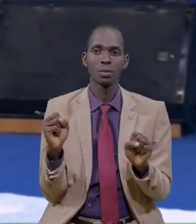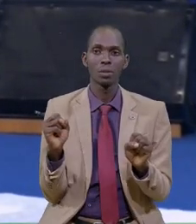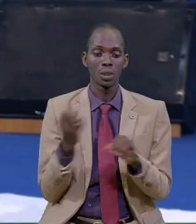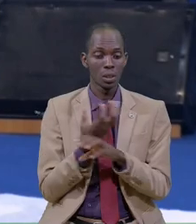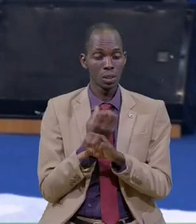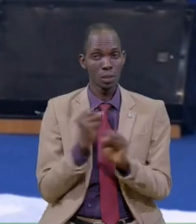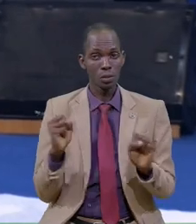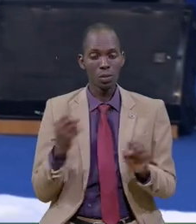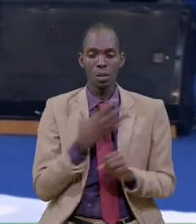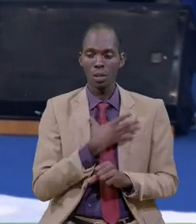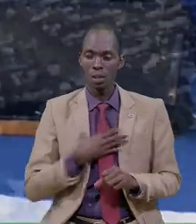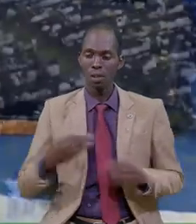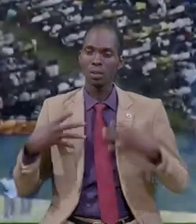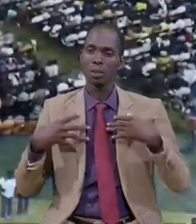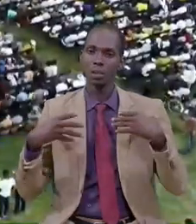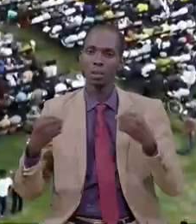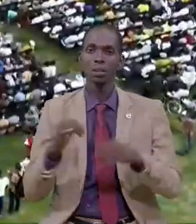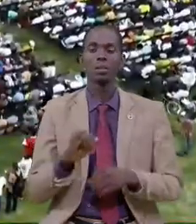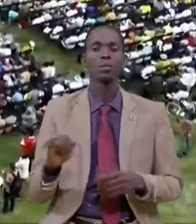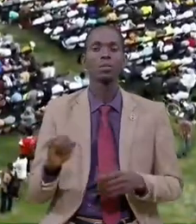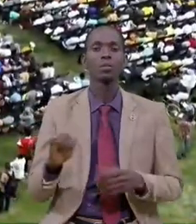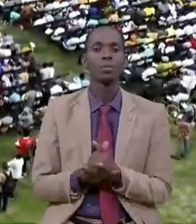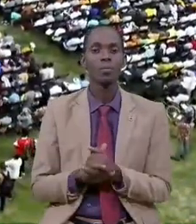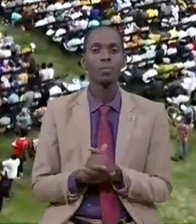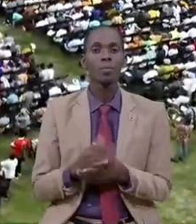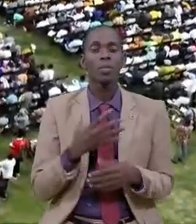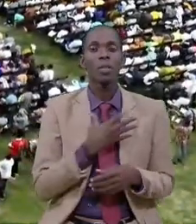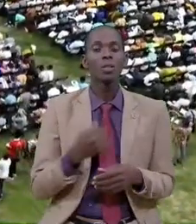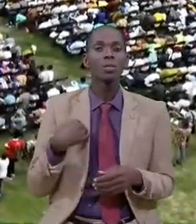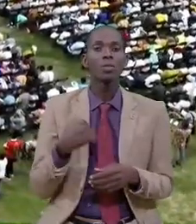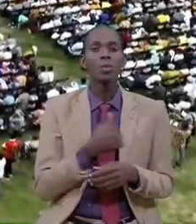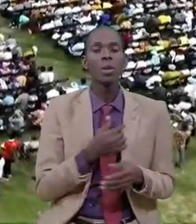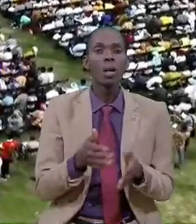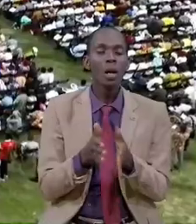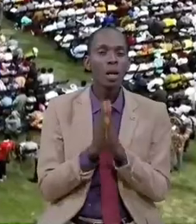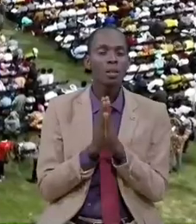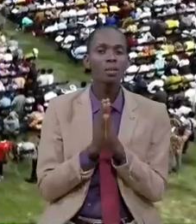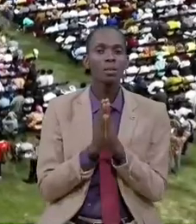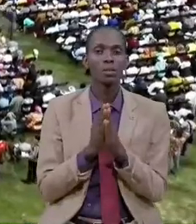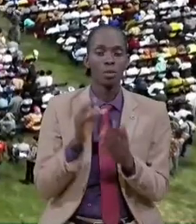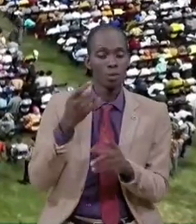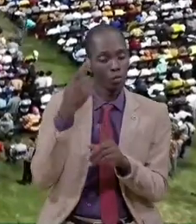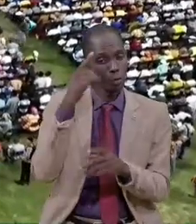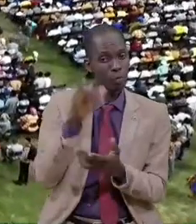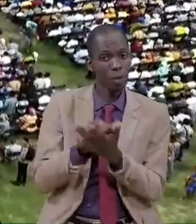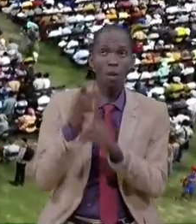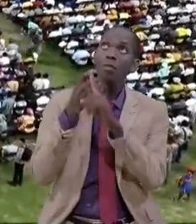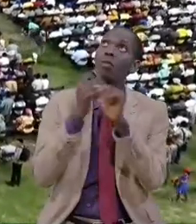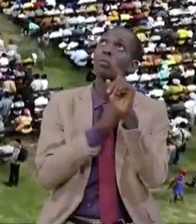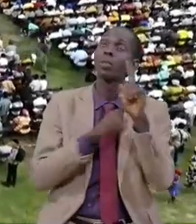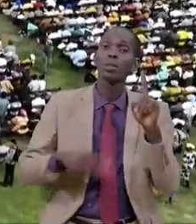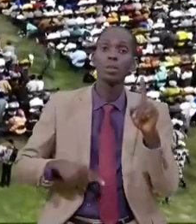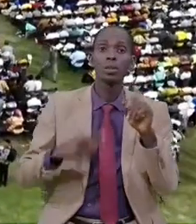Salvation and healing. And we're asking for that from the Lord. The Lord who is